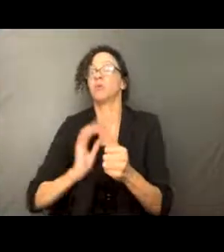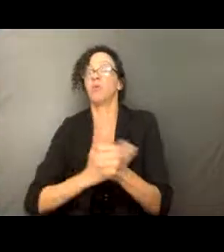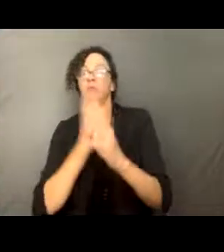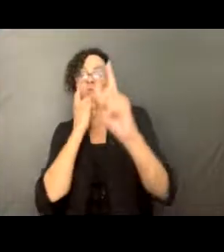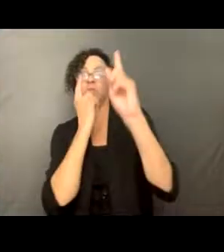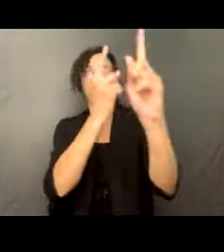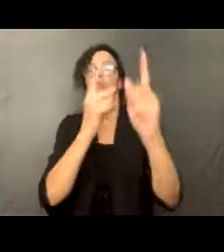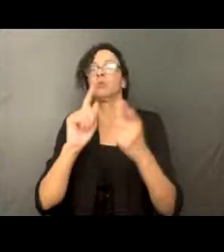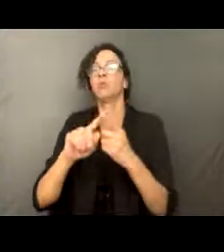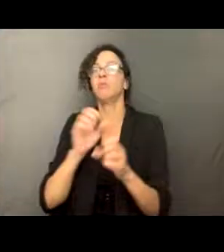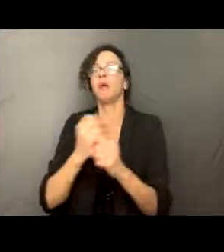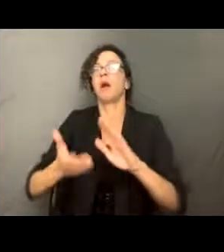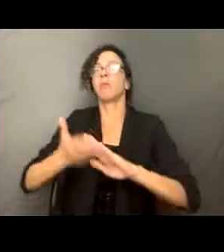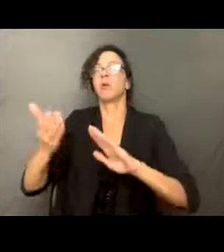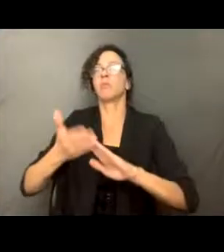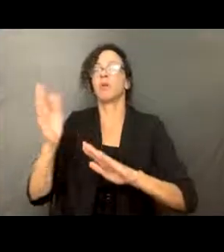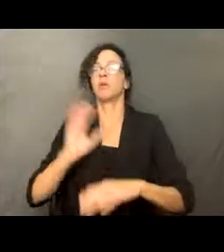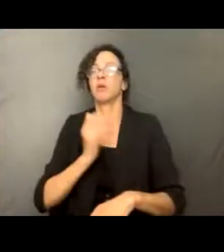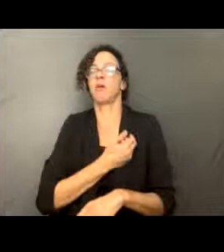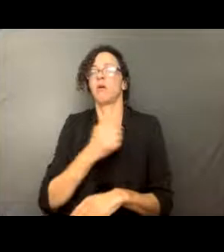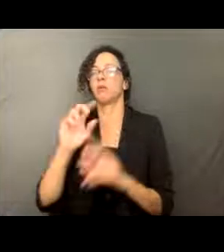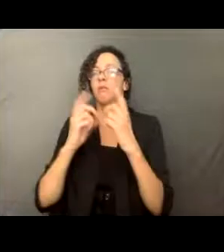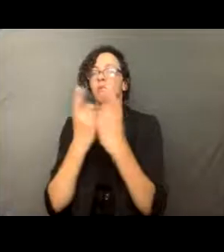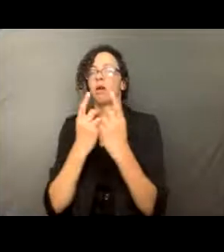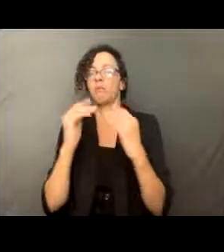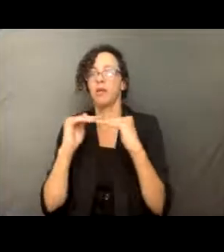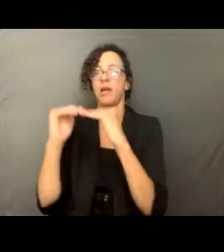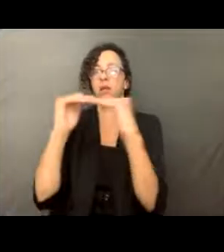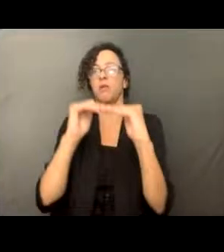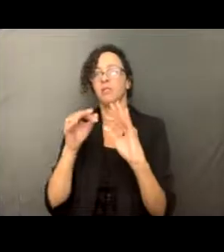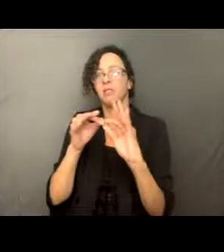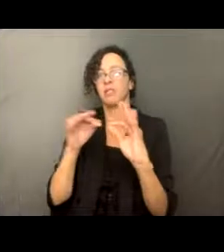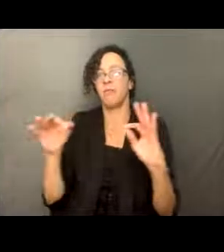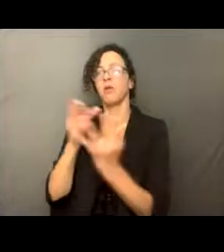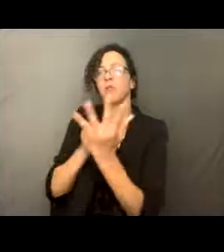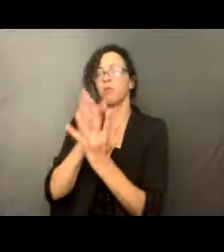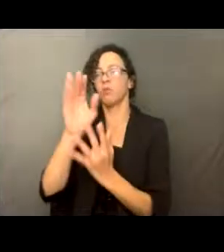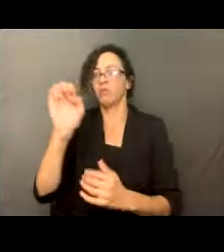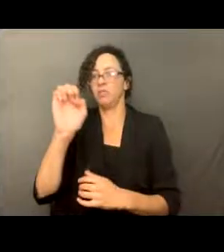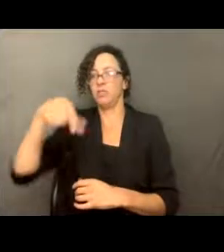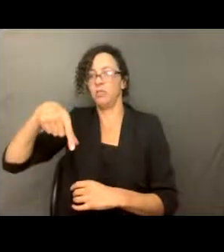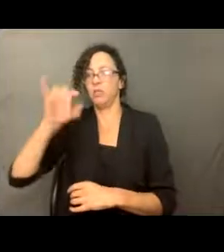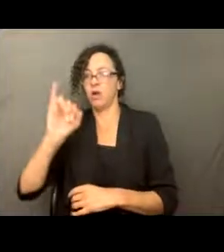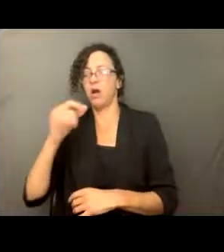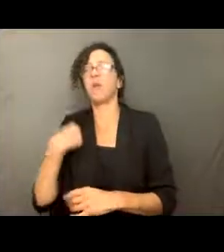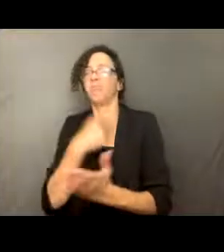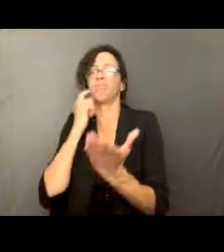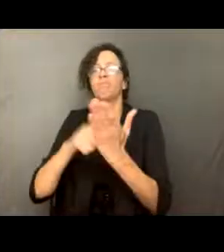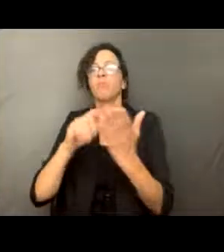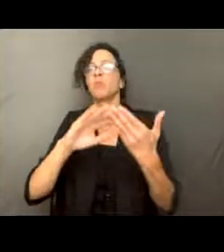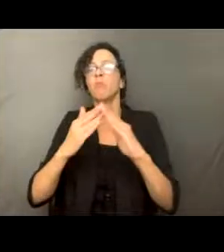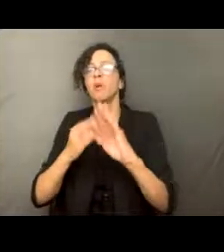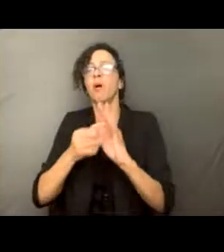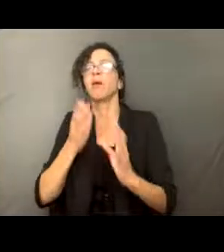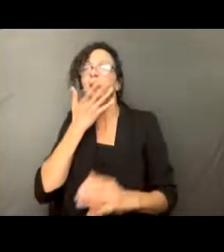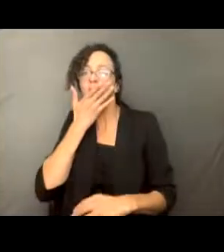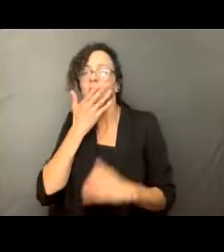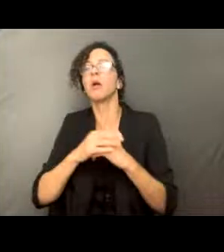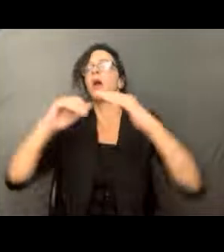department's equity statement through the EQI. So our equity statement acknowledges that communities of color and underserved communities